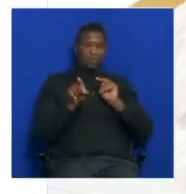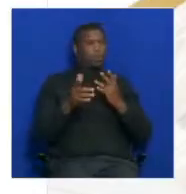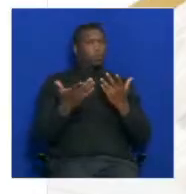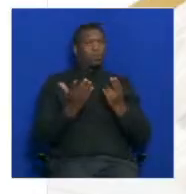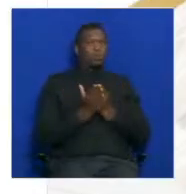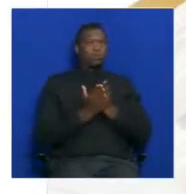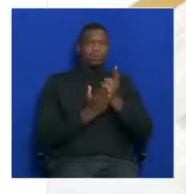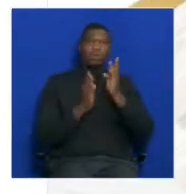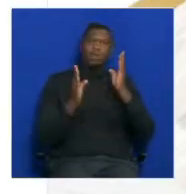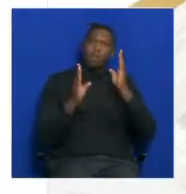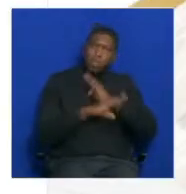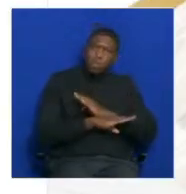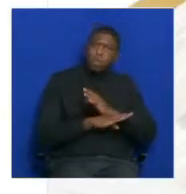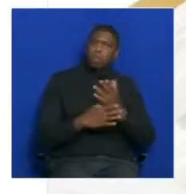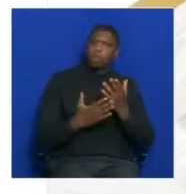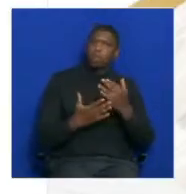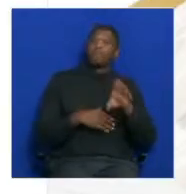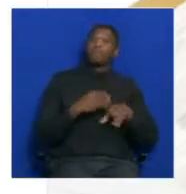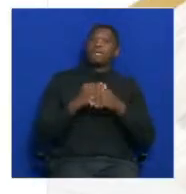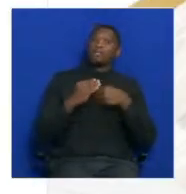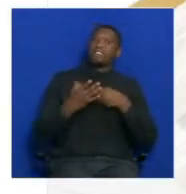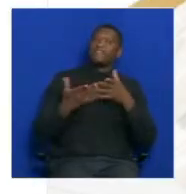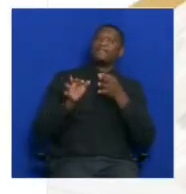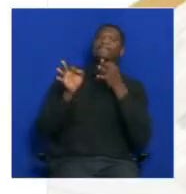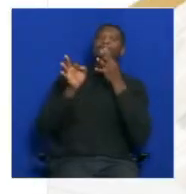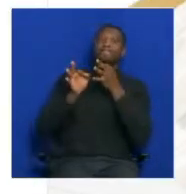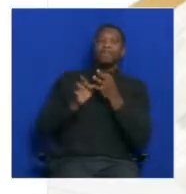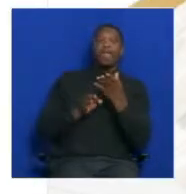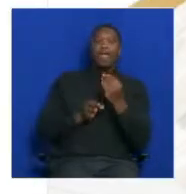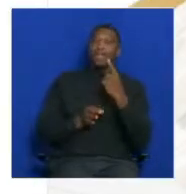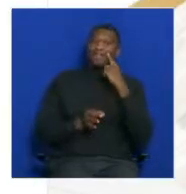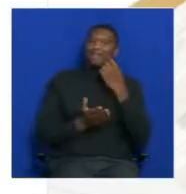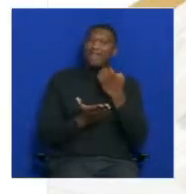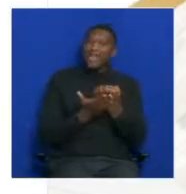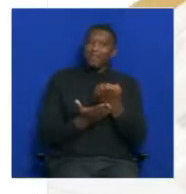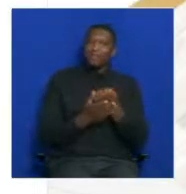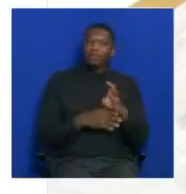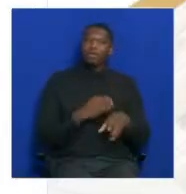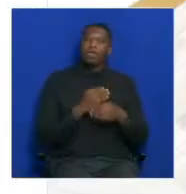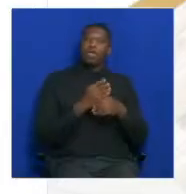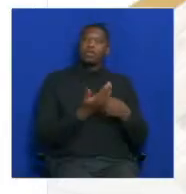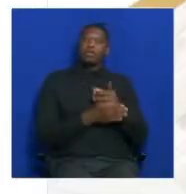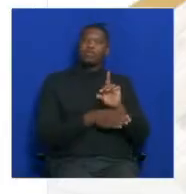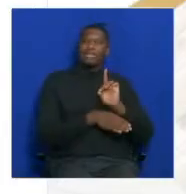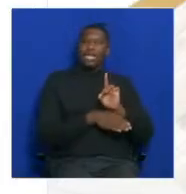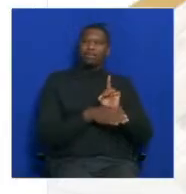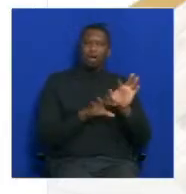was evidence, including data analysis by our data analyst in the Blue Lights